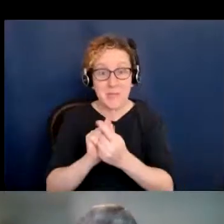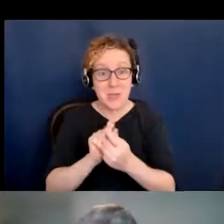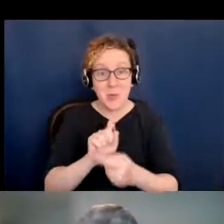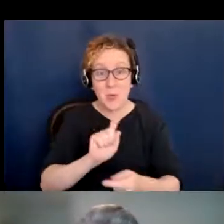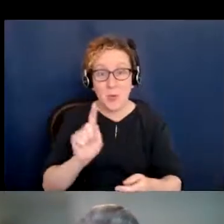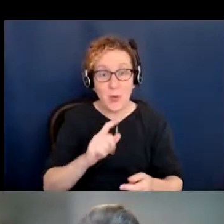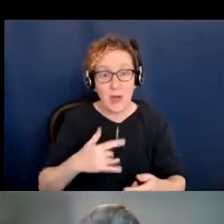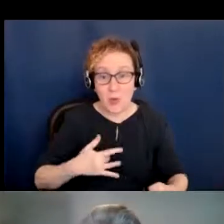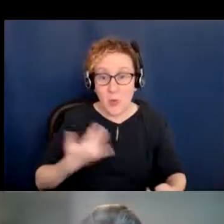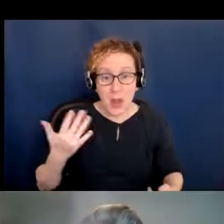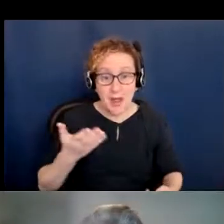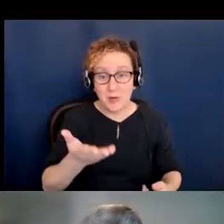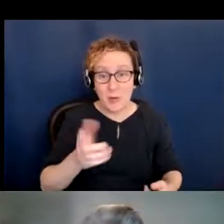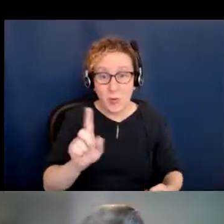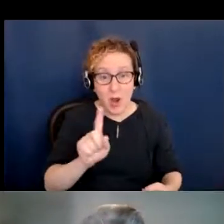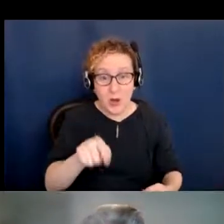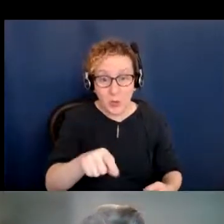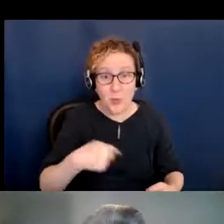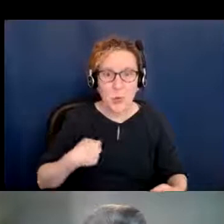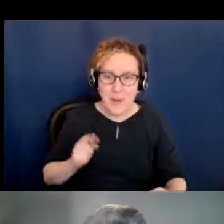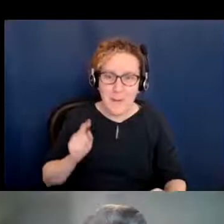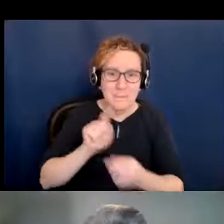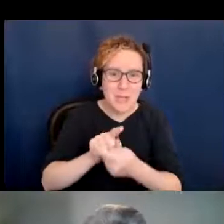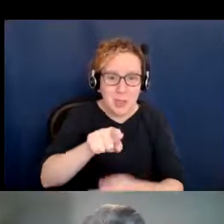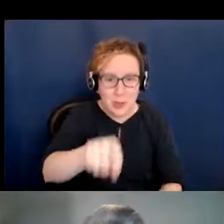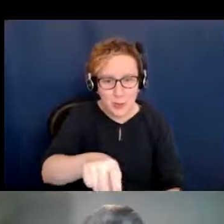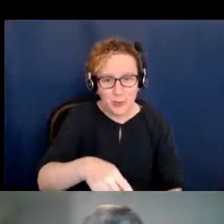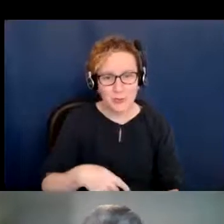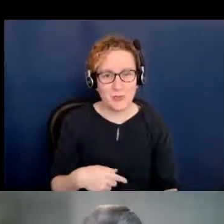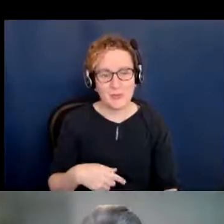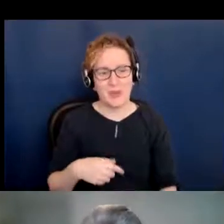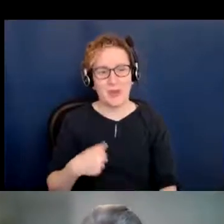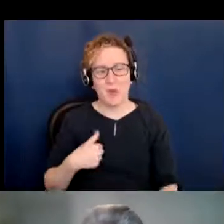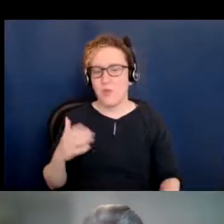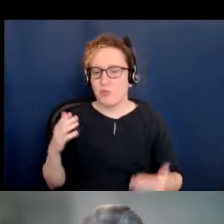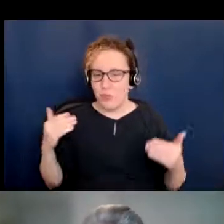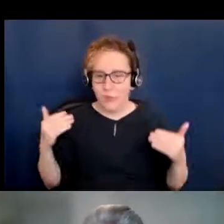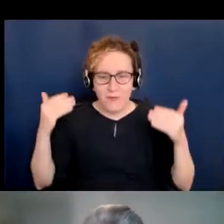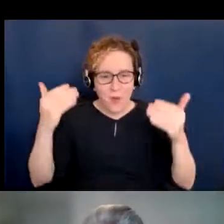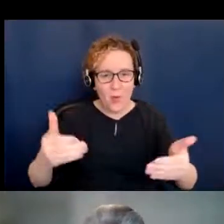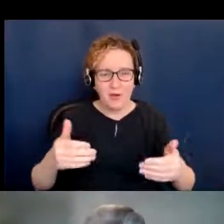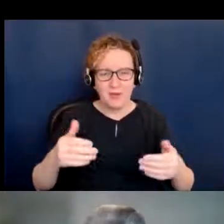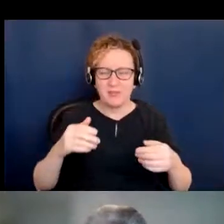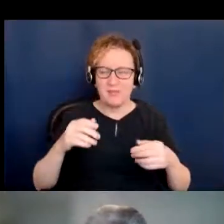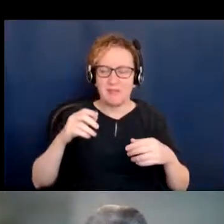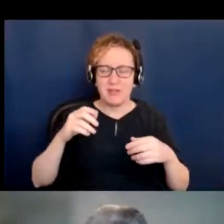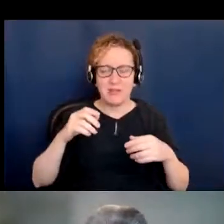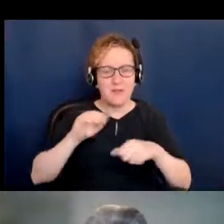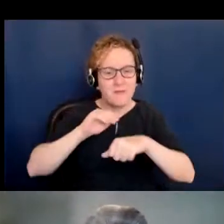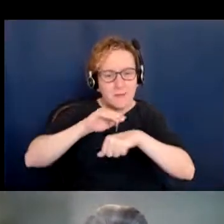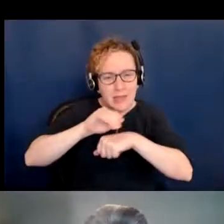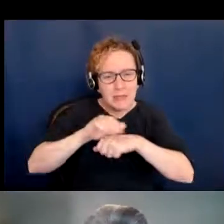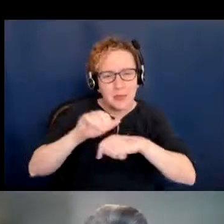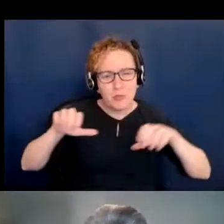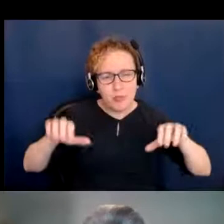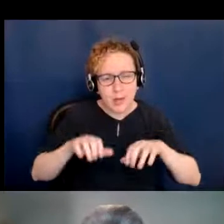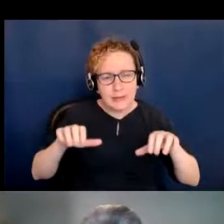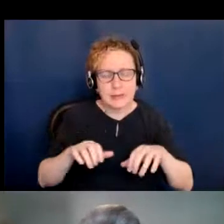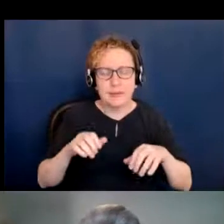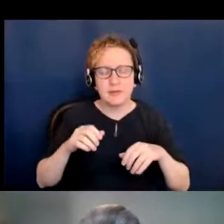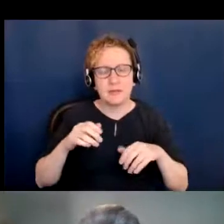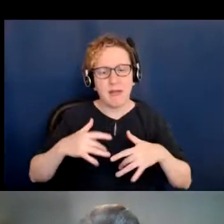philosophy. And so we're really moving forward in all of our, whether it's advising practices or programming or events that we're